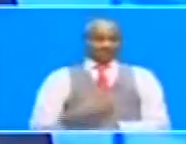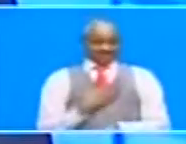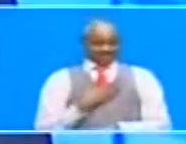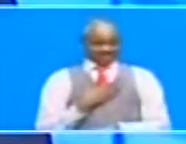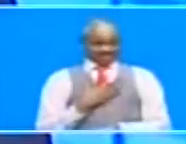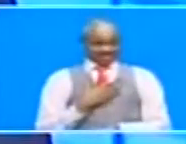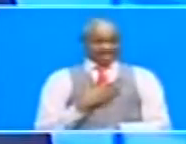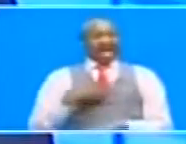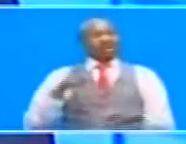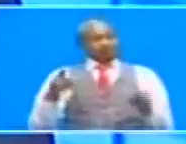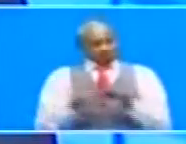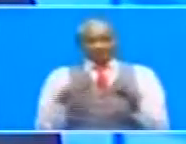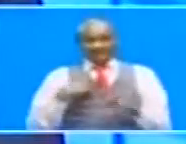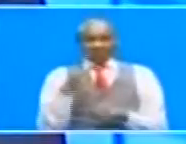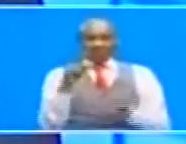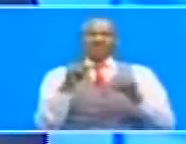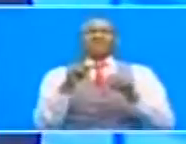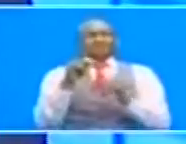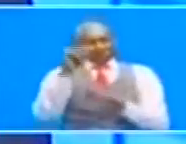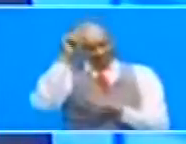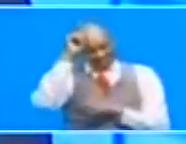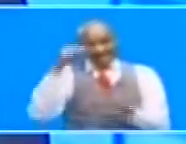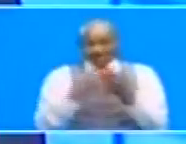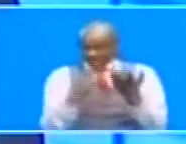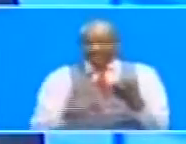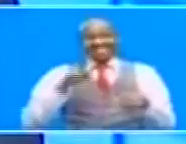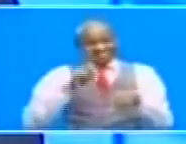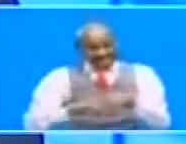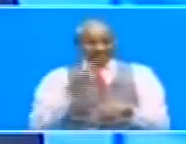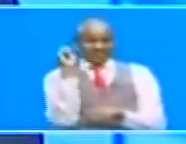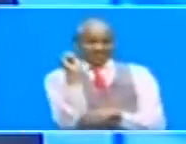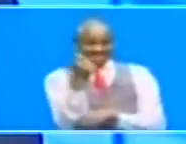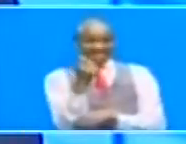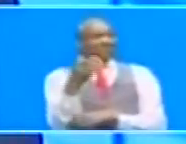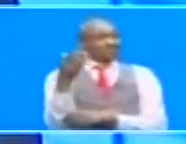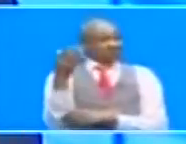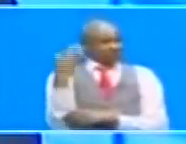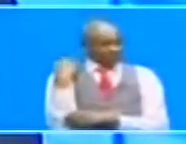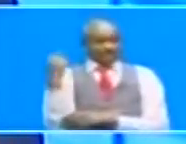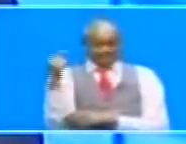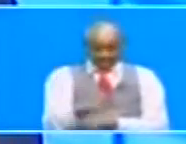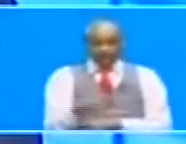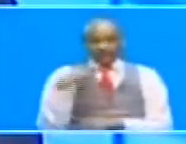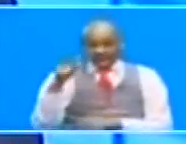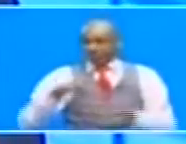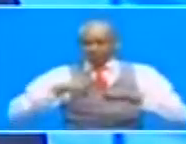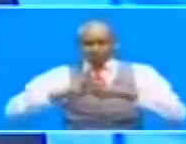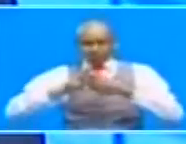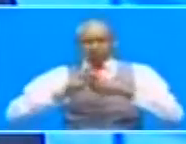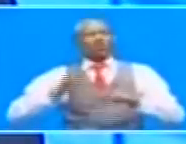and a little Kenyan village that was thrust into the limelight when Obama became U.S. president has received a facelift of a